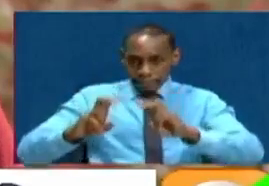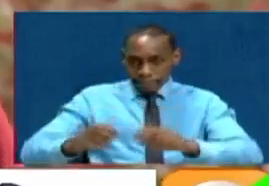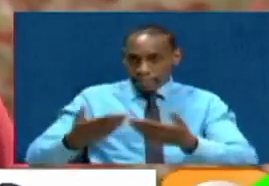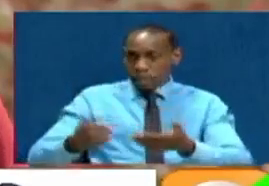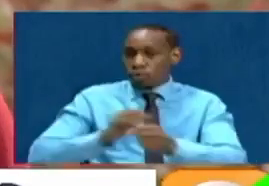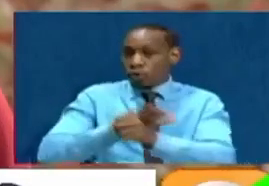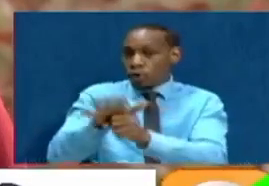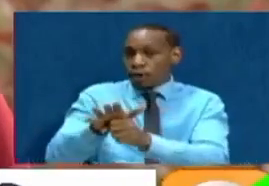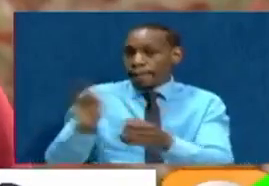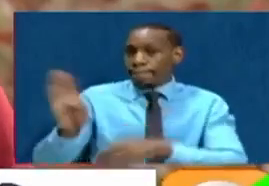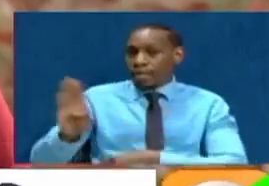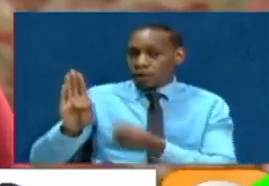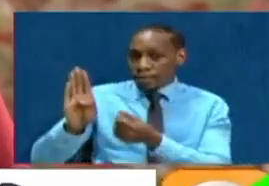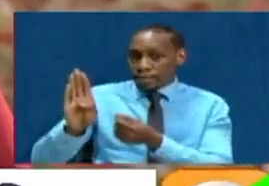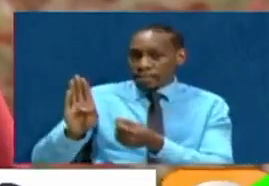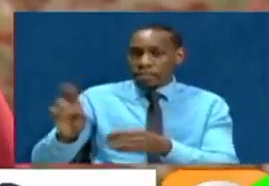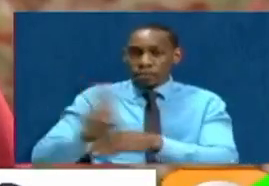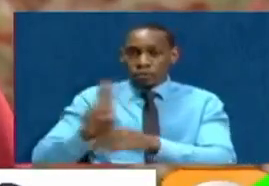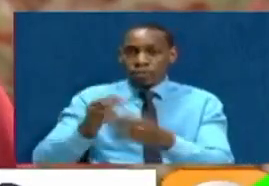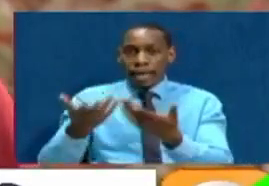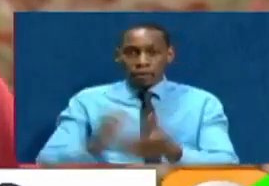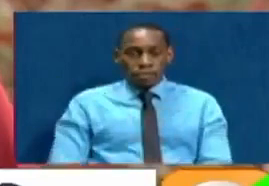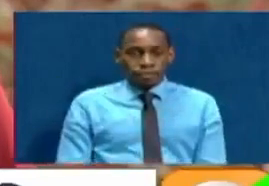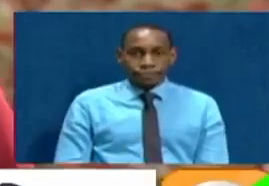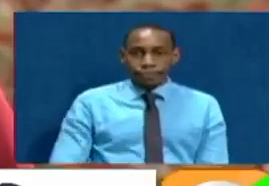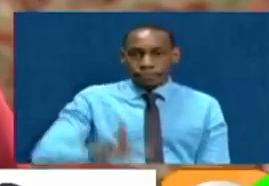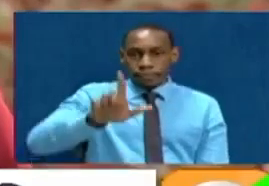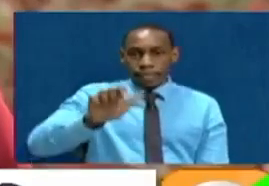of how COVID-19 billions have been utilized.